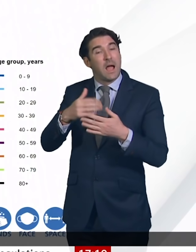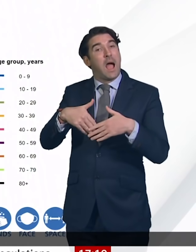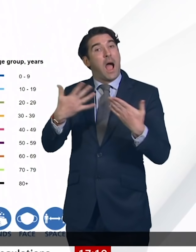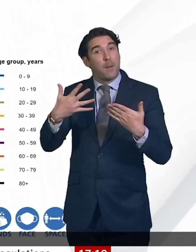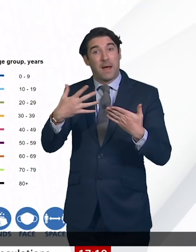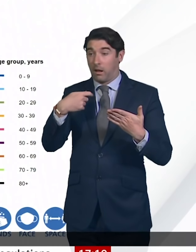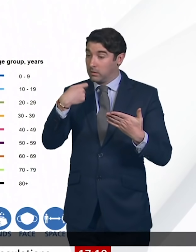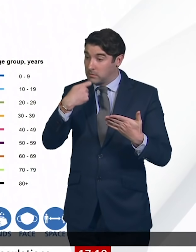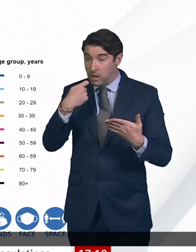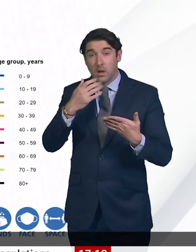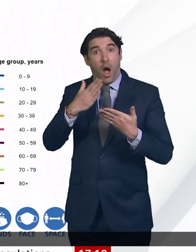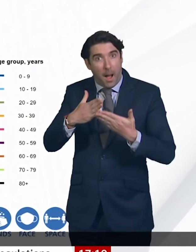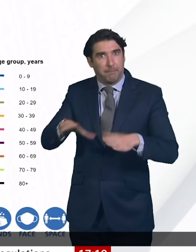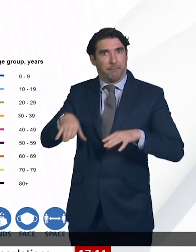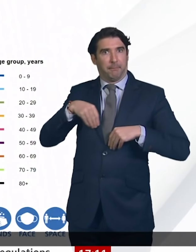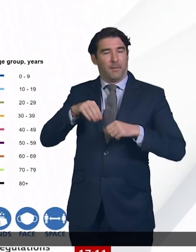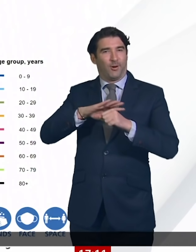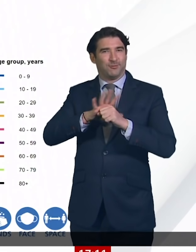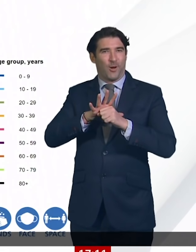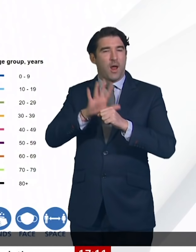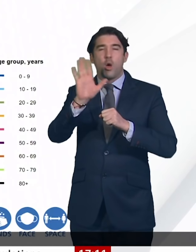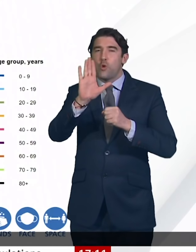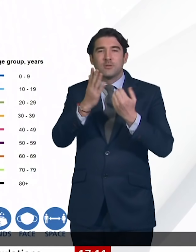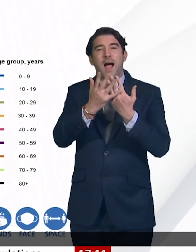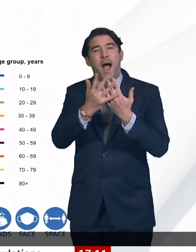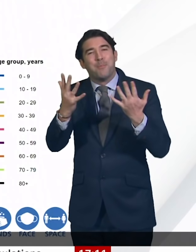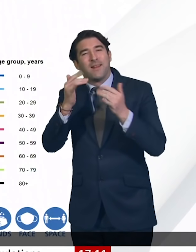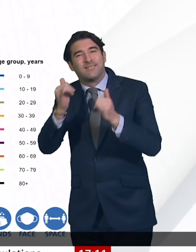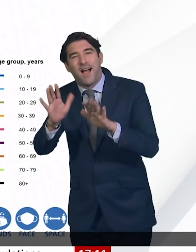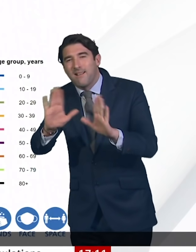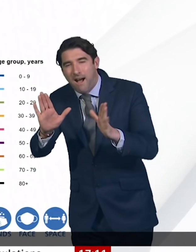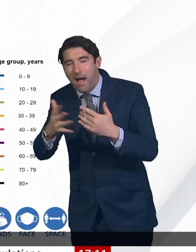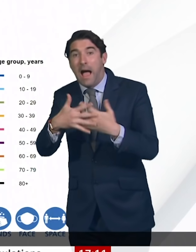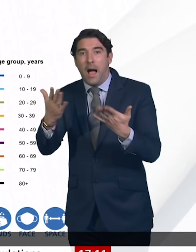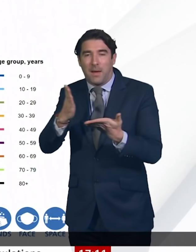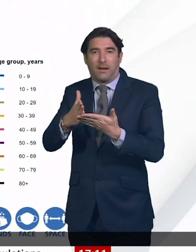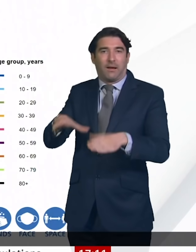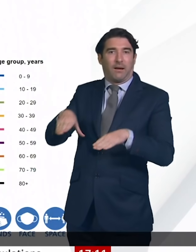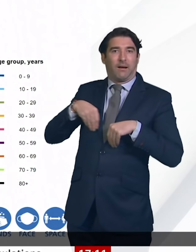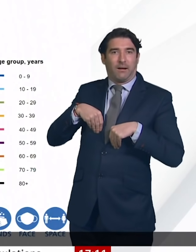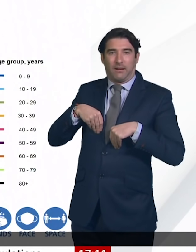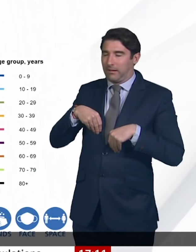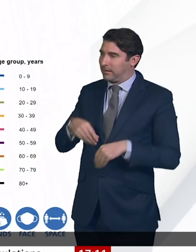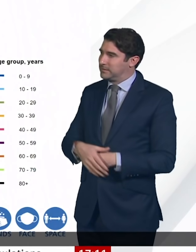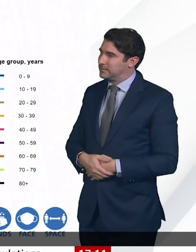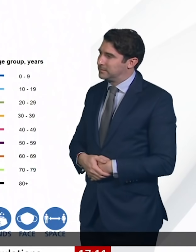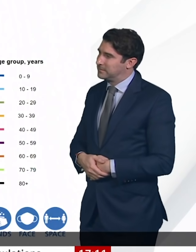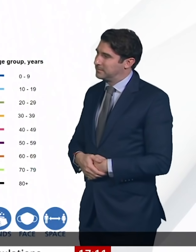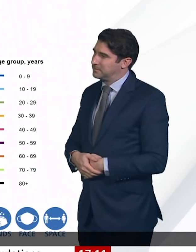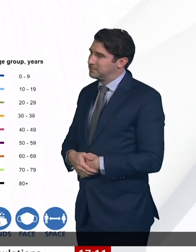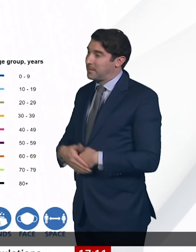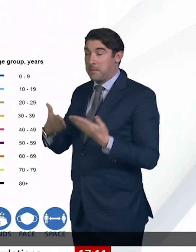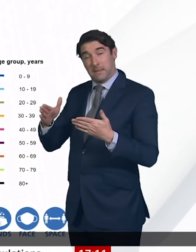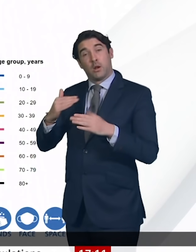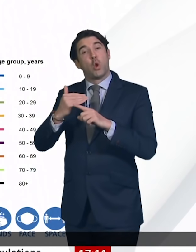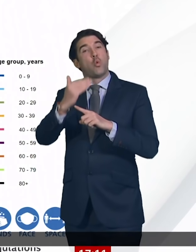by age group, the average might have less than 5% of tests being positive, up to a situation where,